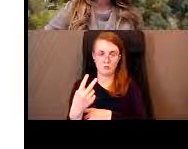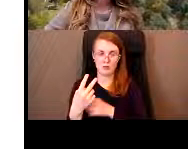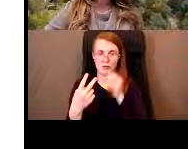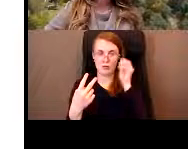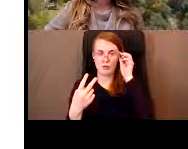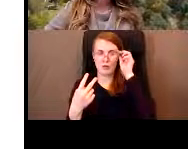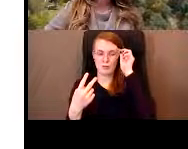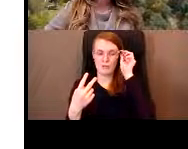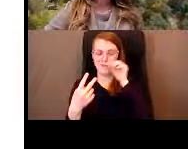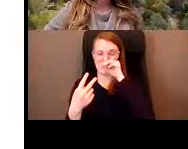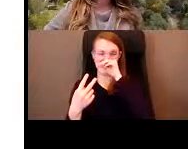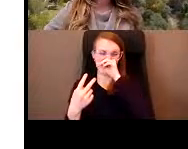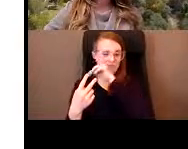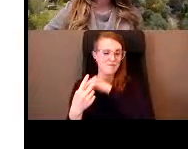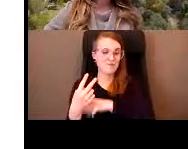2,